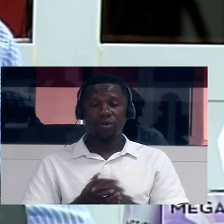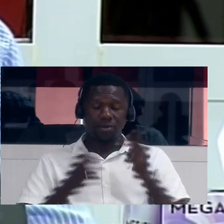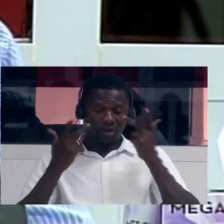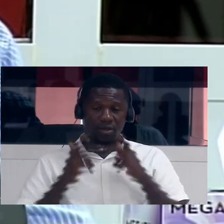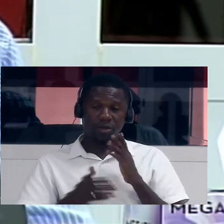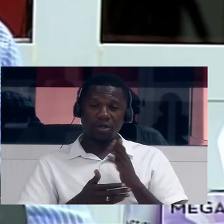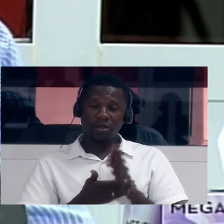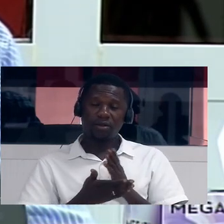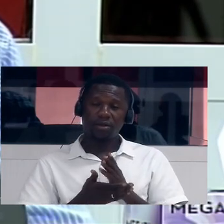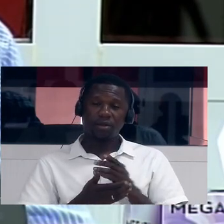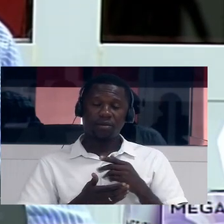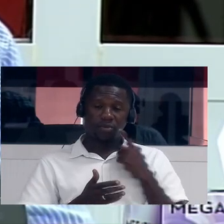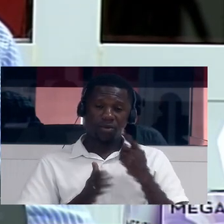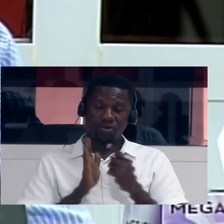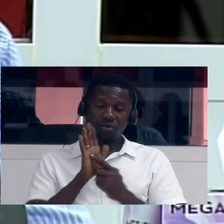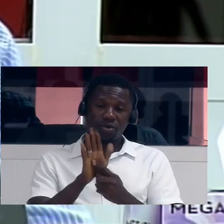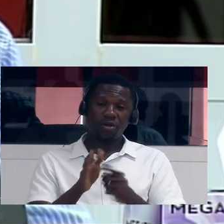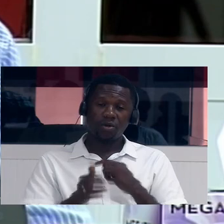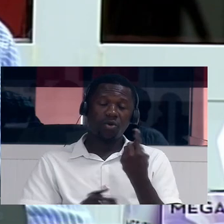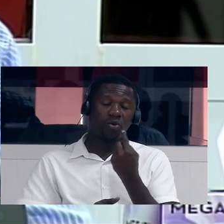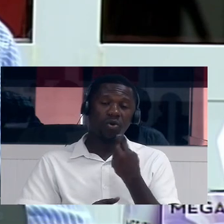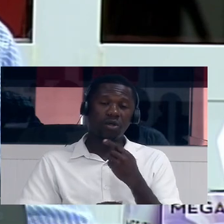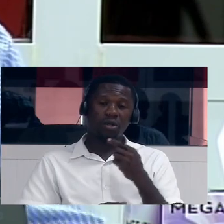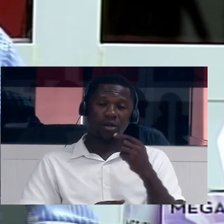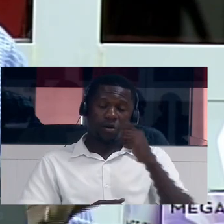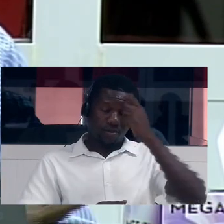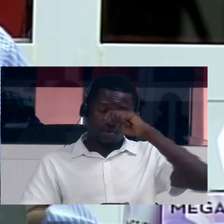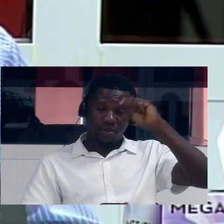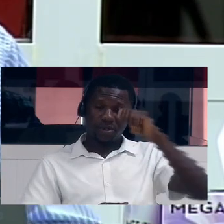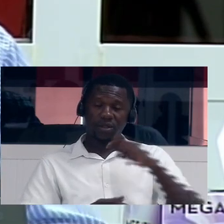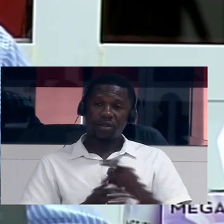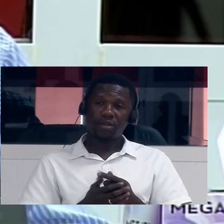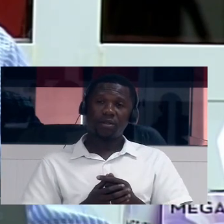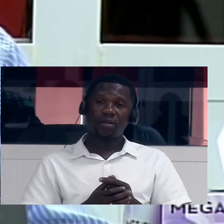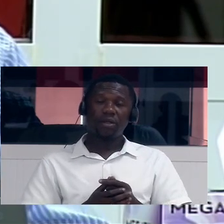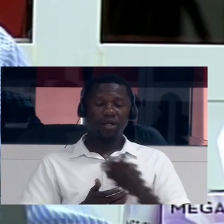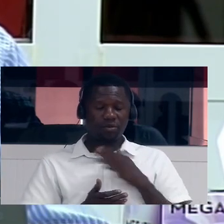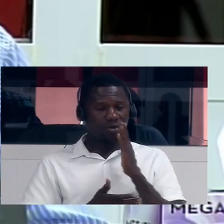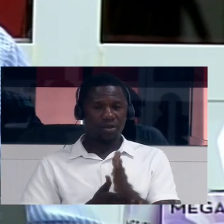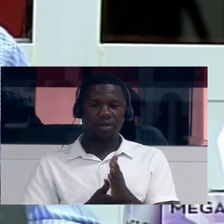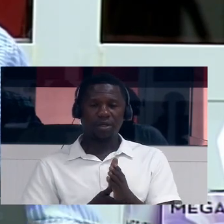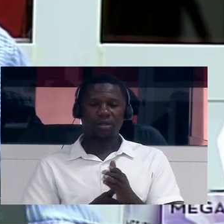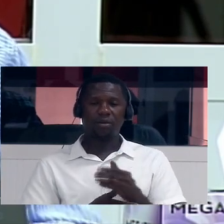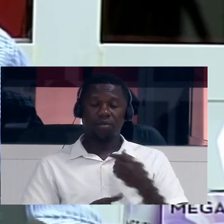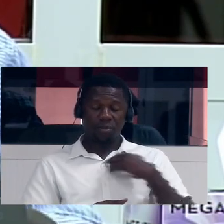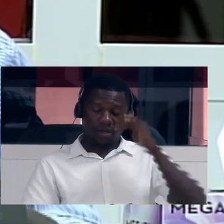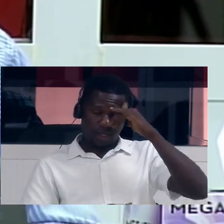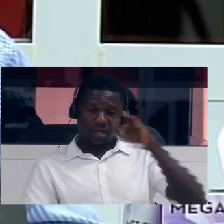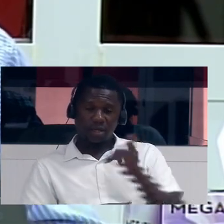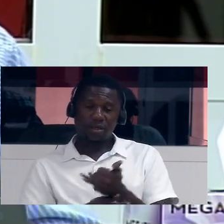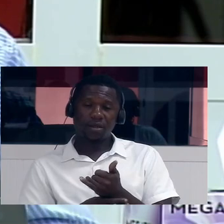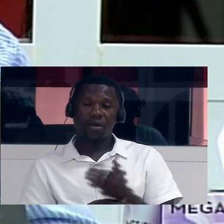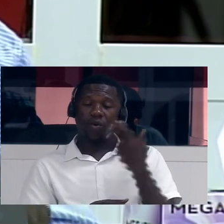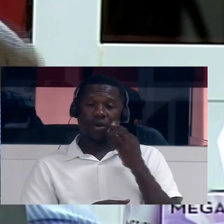that it was not only the police officers who were involved. Let's be honest. I agree. So but when I keep